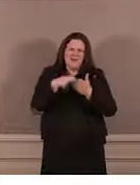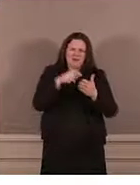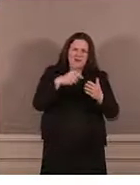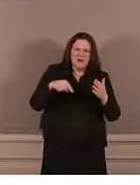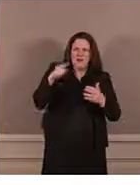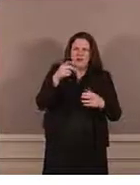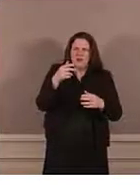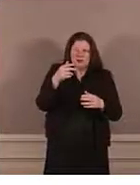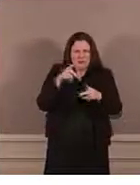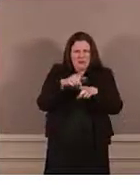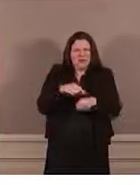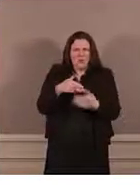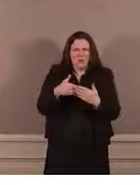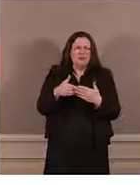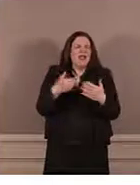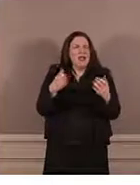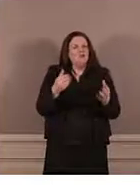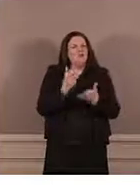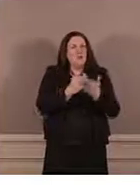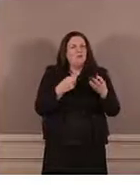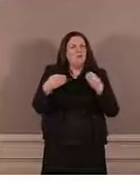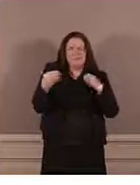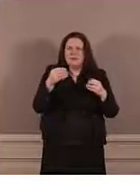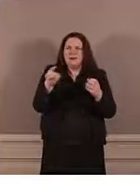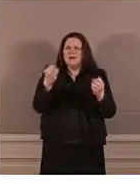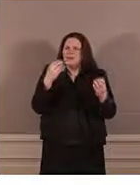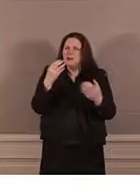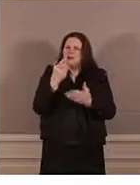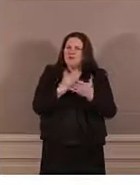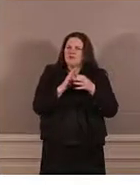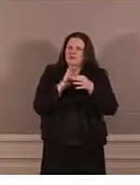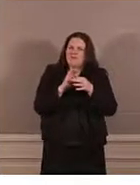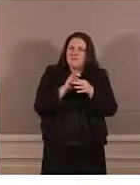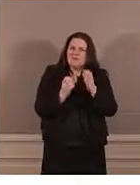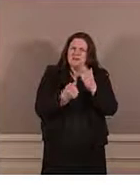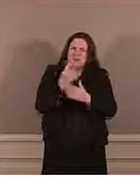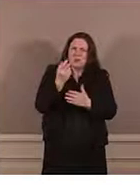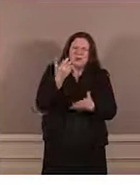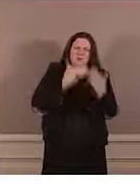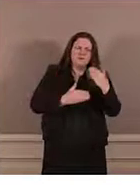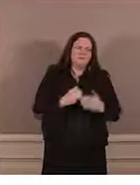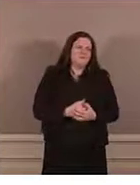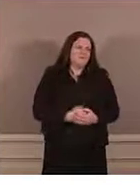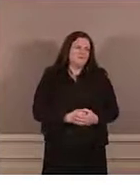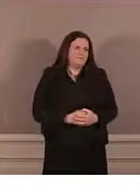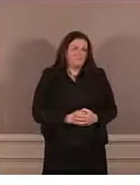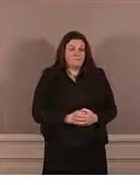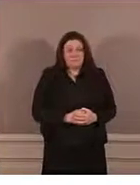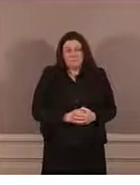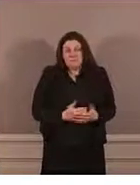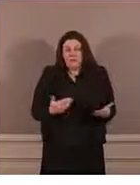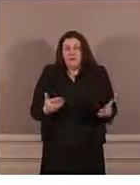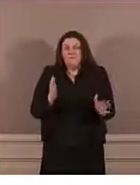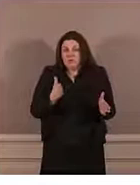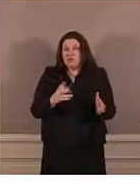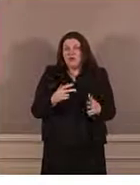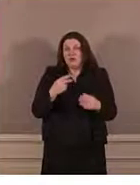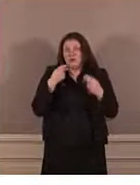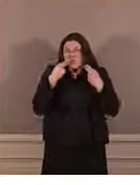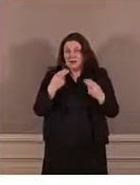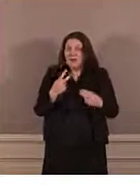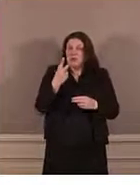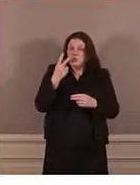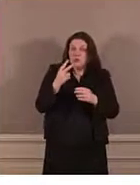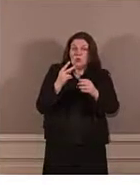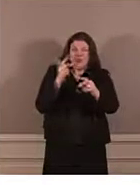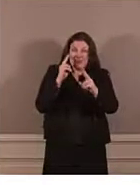were uncovering. So there was the flexibility to explore relevant issues as they were raised, and typically we did at least 2 interviews per site